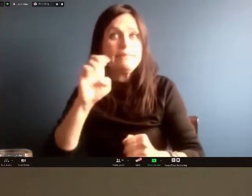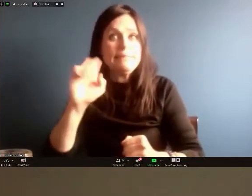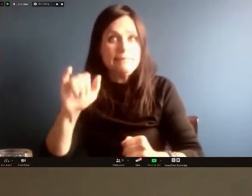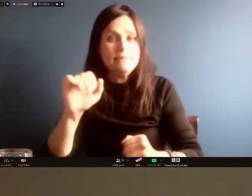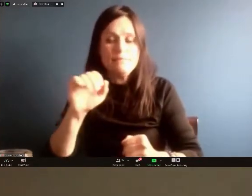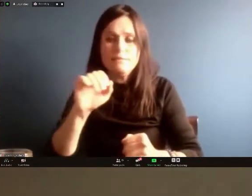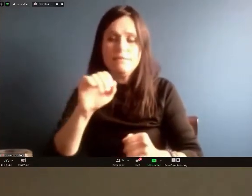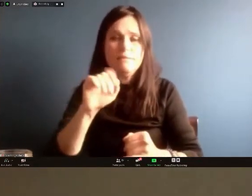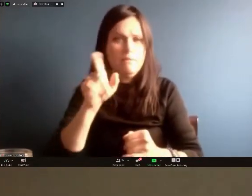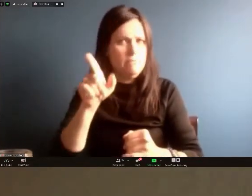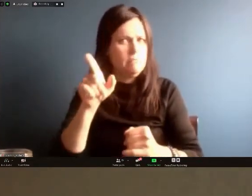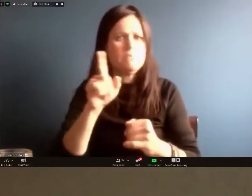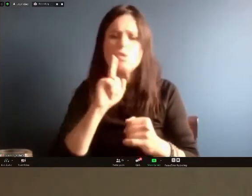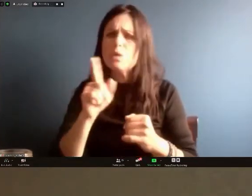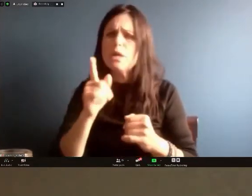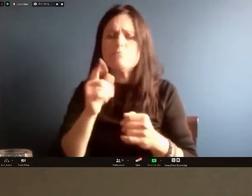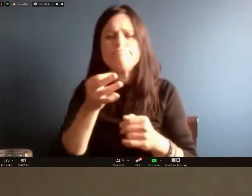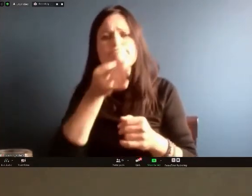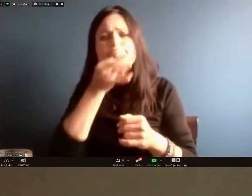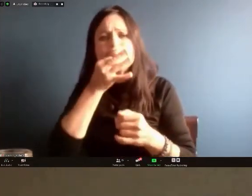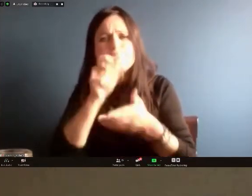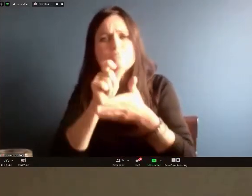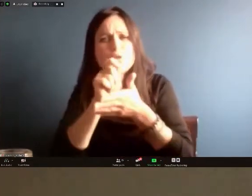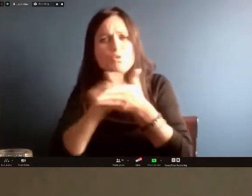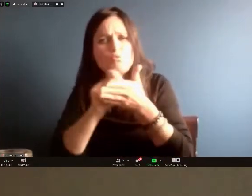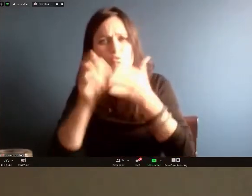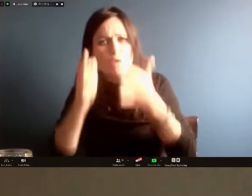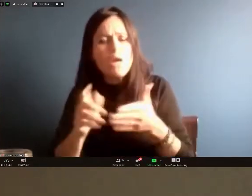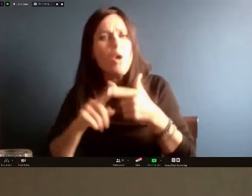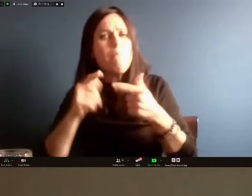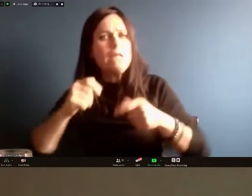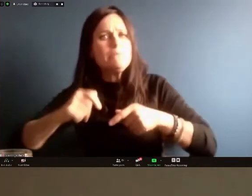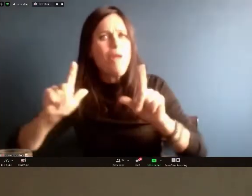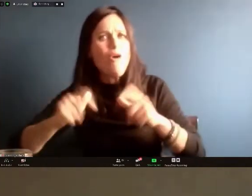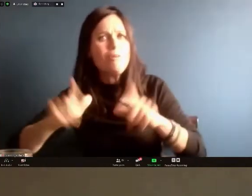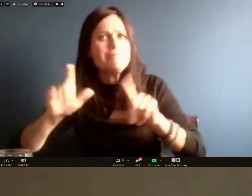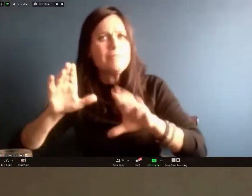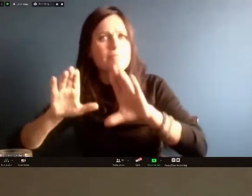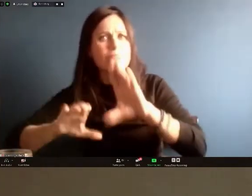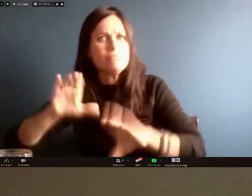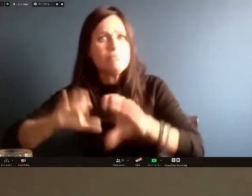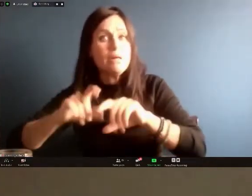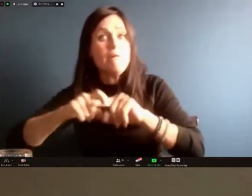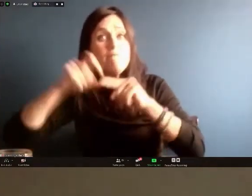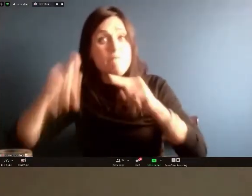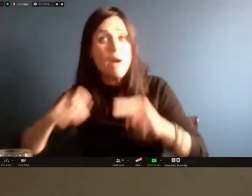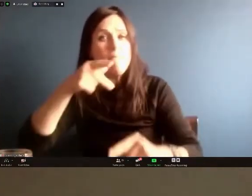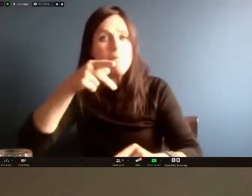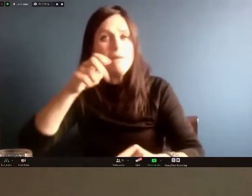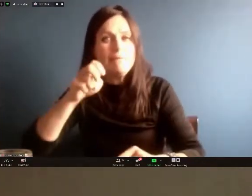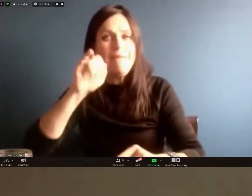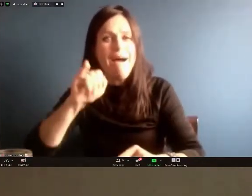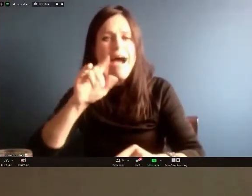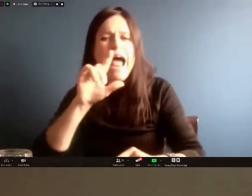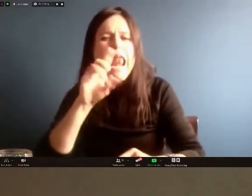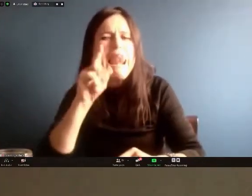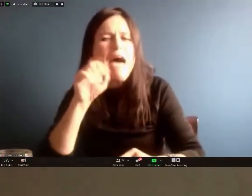wonderful writer and a blogger from PEI. Lavender Lines, I think, was the name